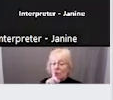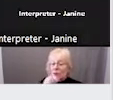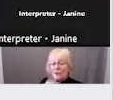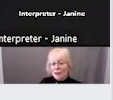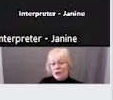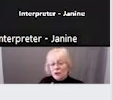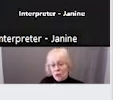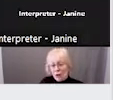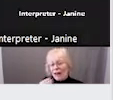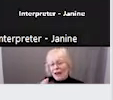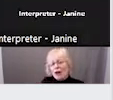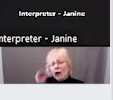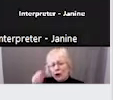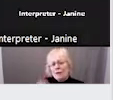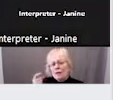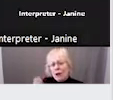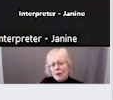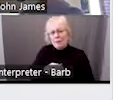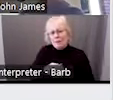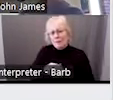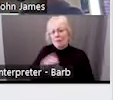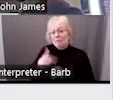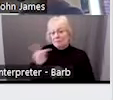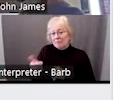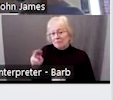Michael, will you start? Yep.